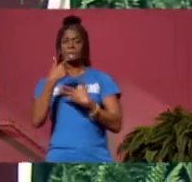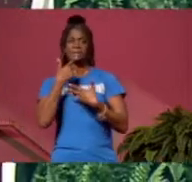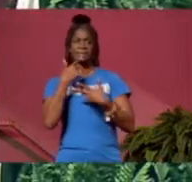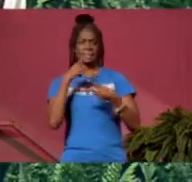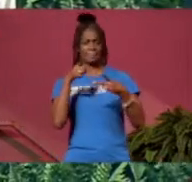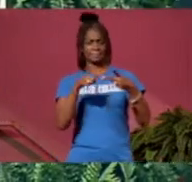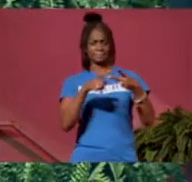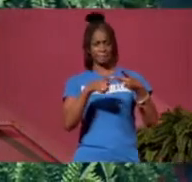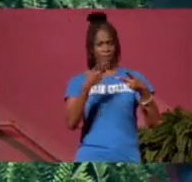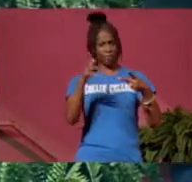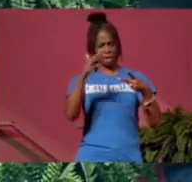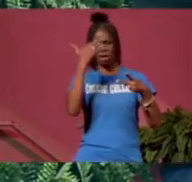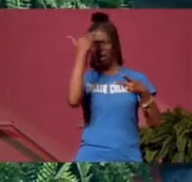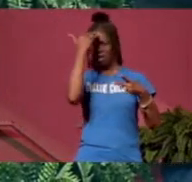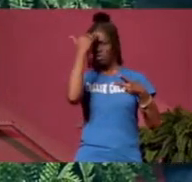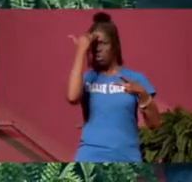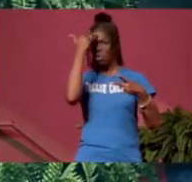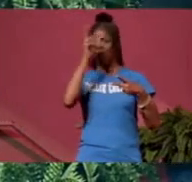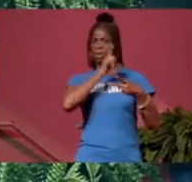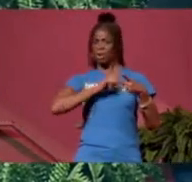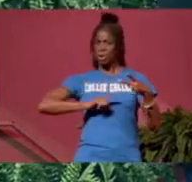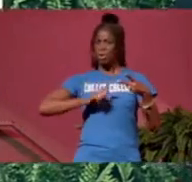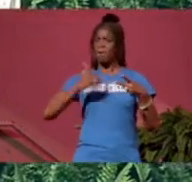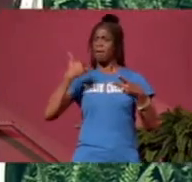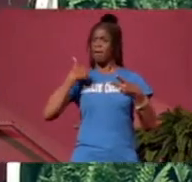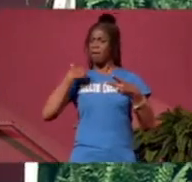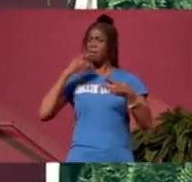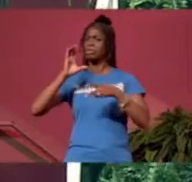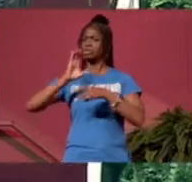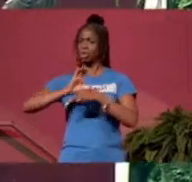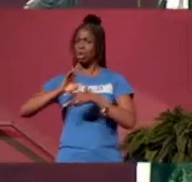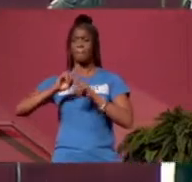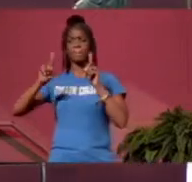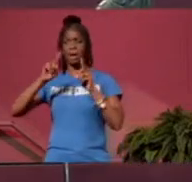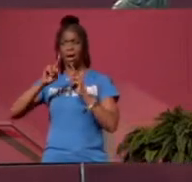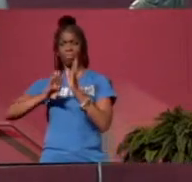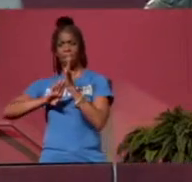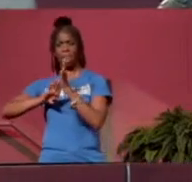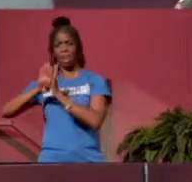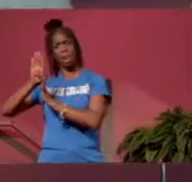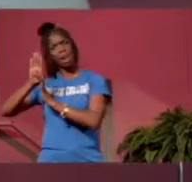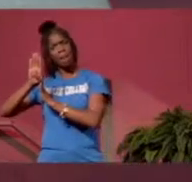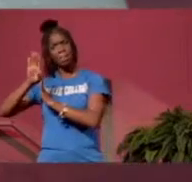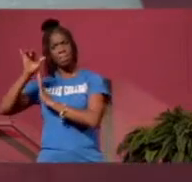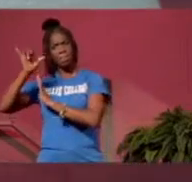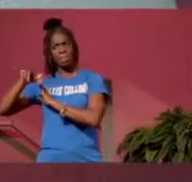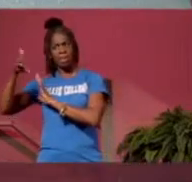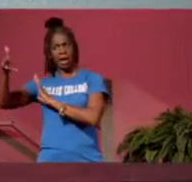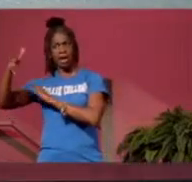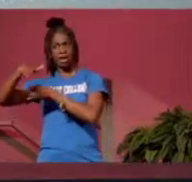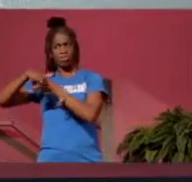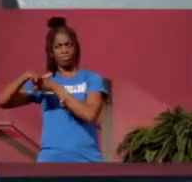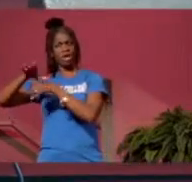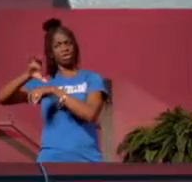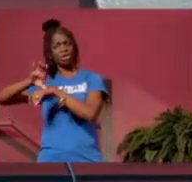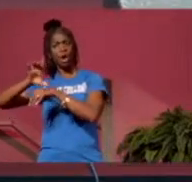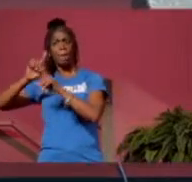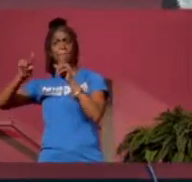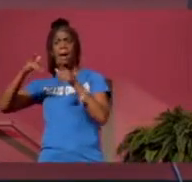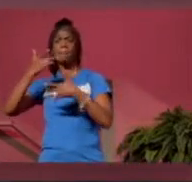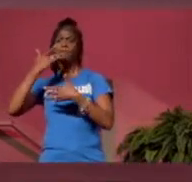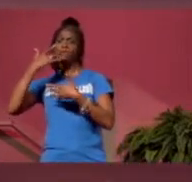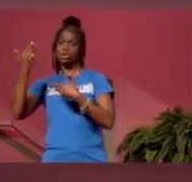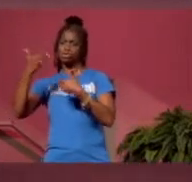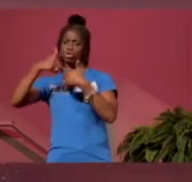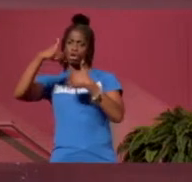I have a church home, but I'm not growing where I'm going. Yeah, and I want to be a part of a family of faith that